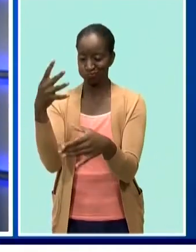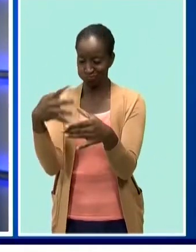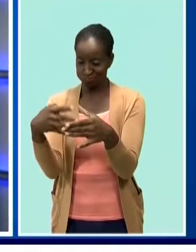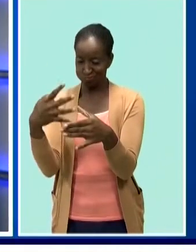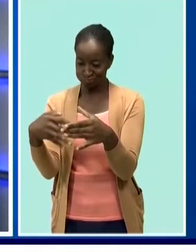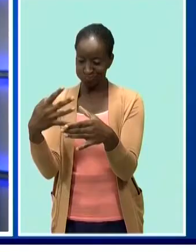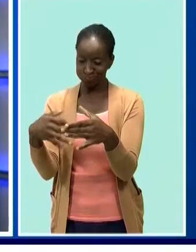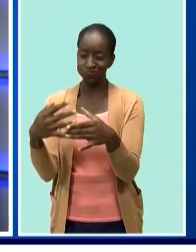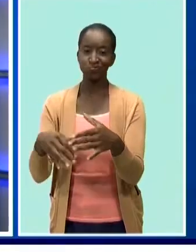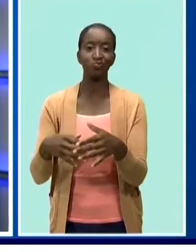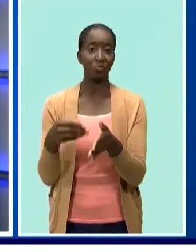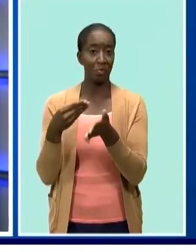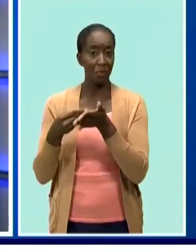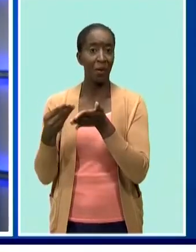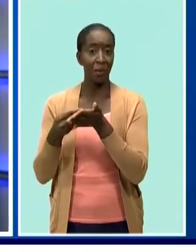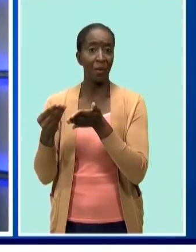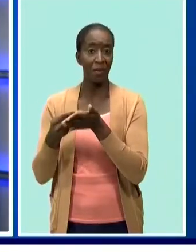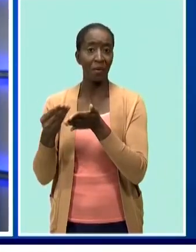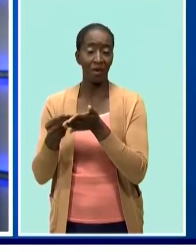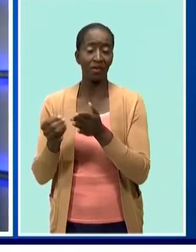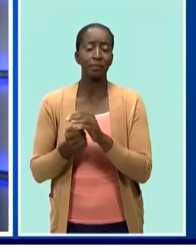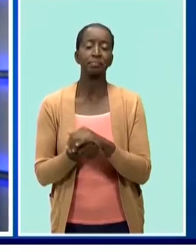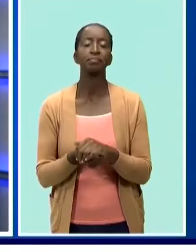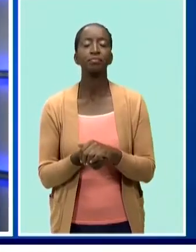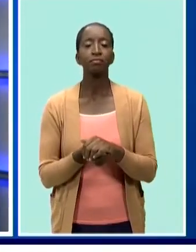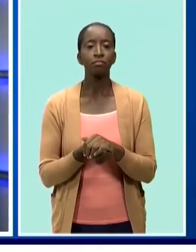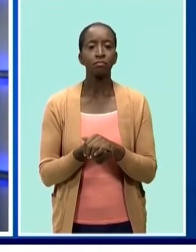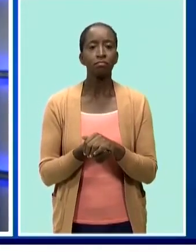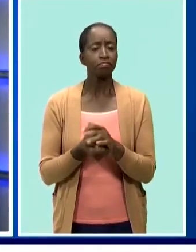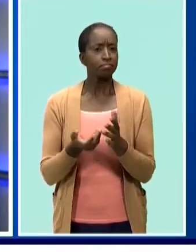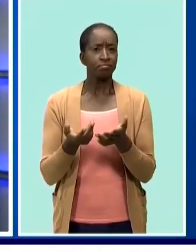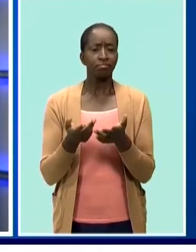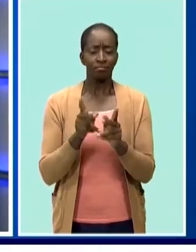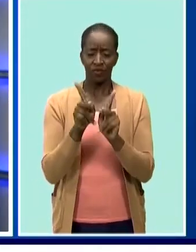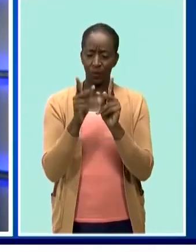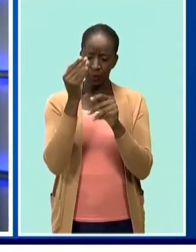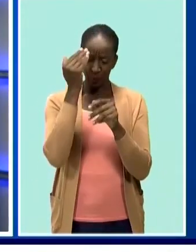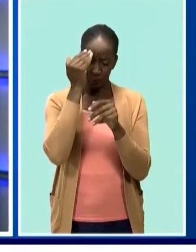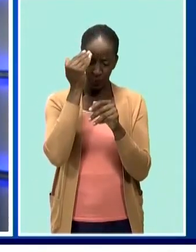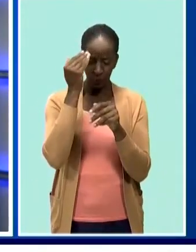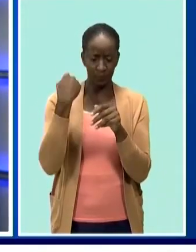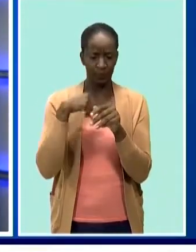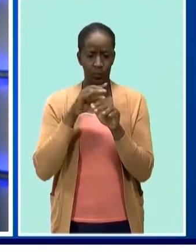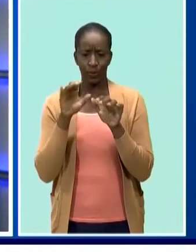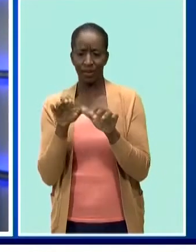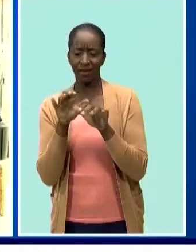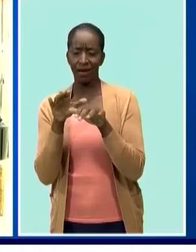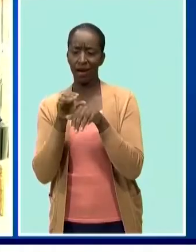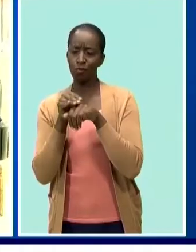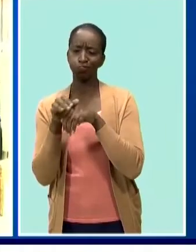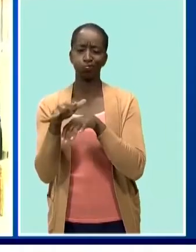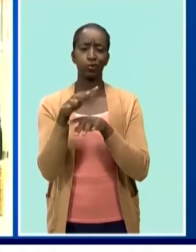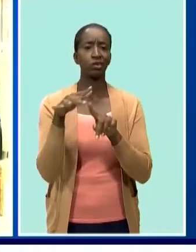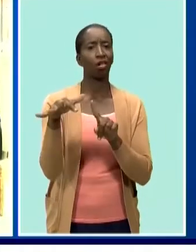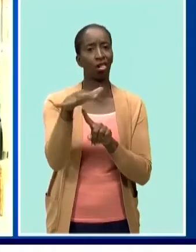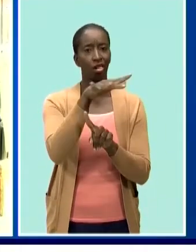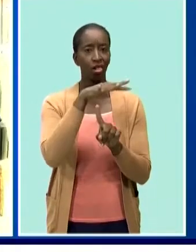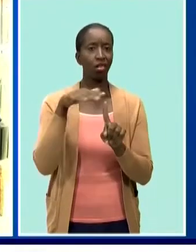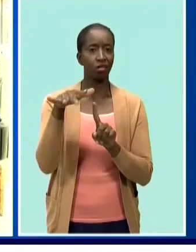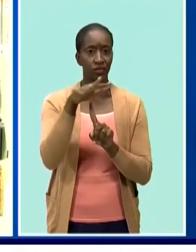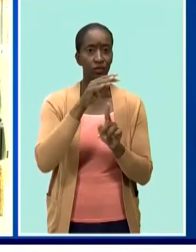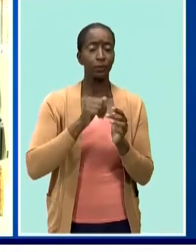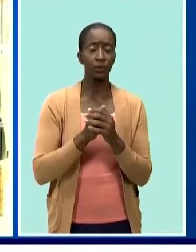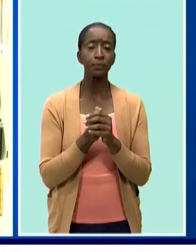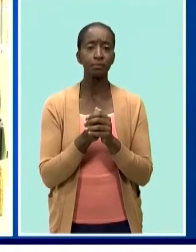Society's changing. People are becoming aware that the things we do have an impact on the environment. And several years